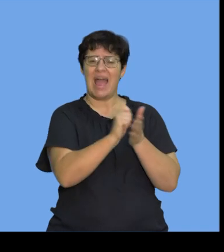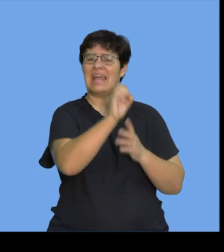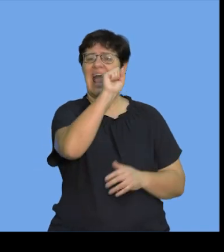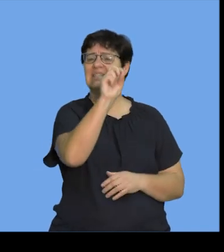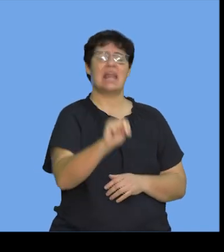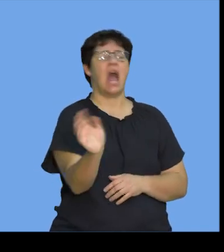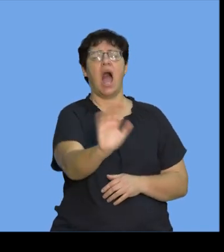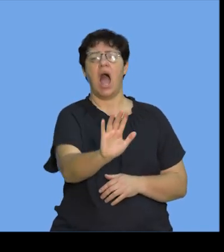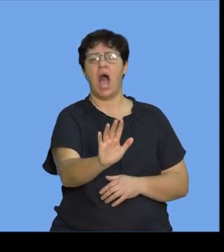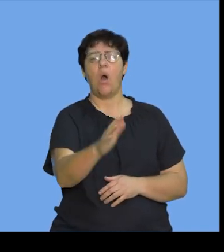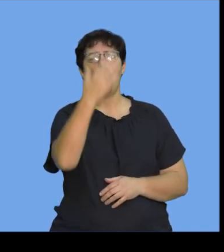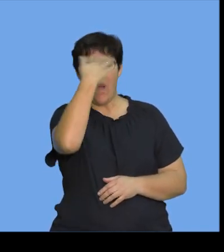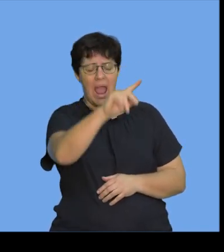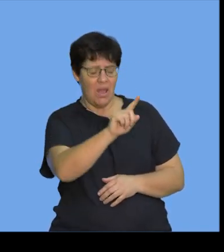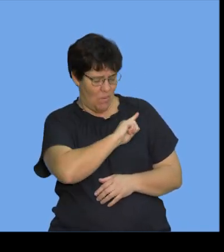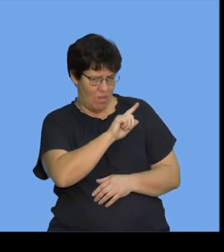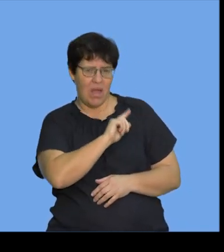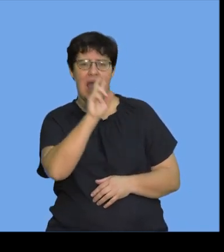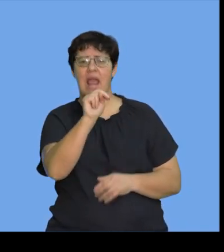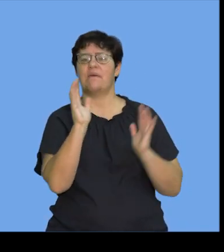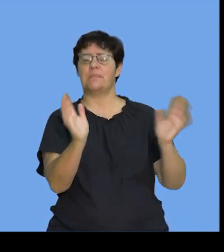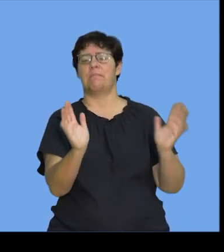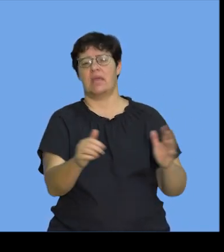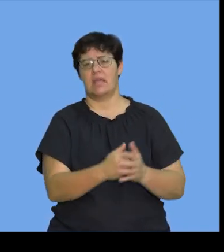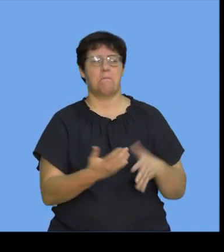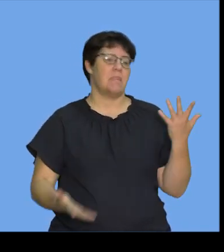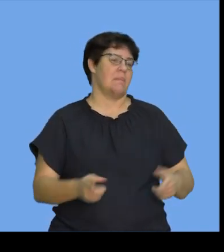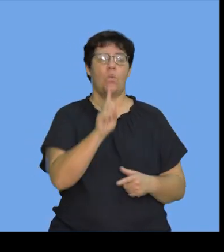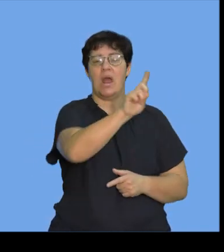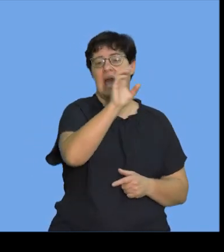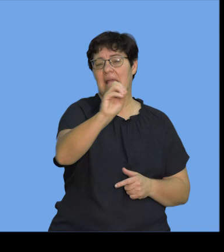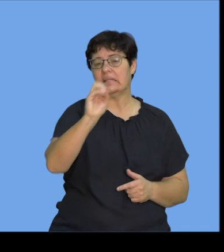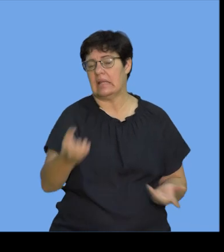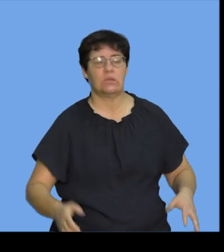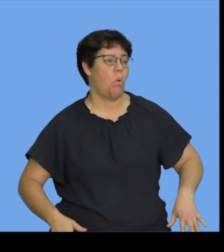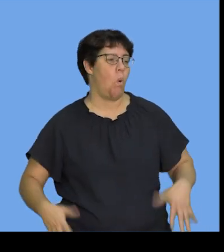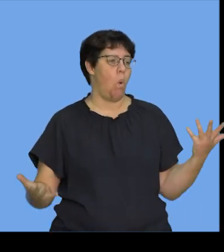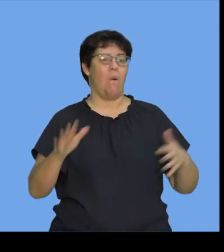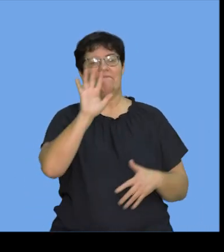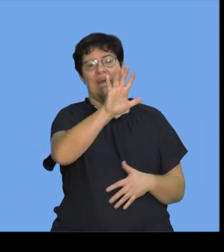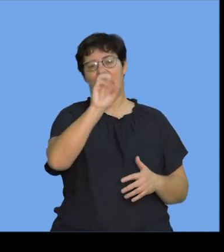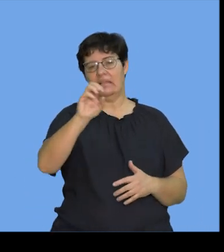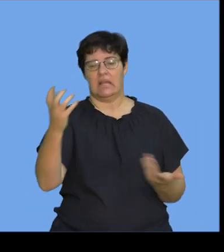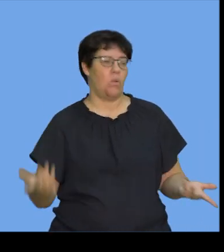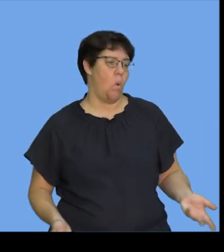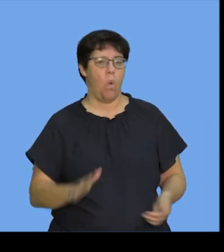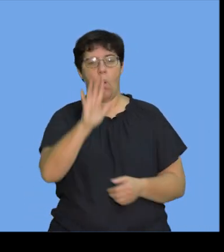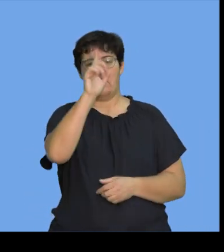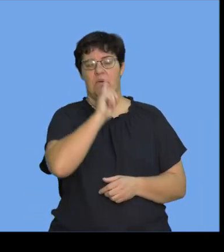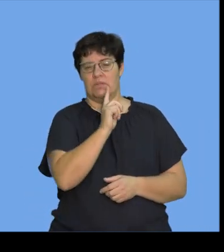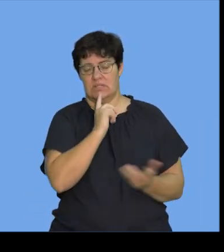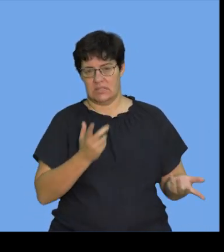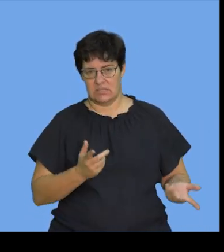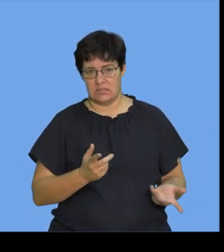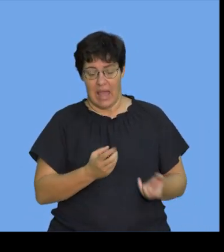will then know what the n is, which can be 100, can be 500, can be 1,000, depending on how